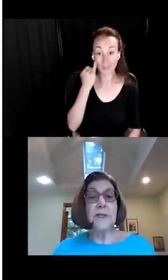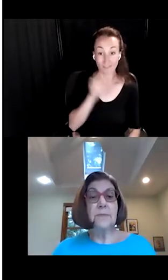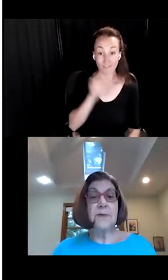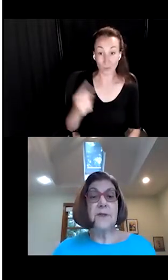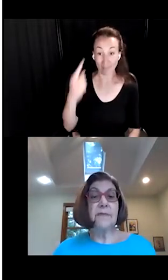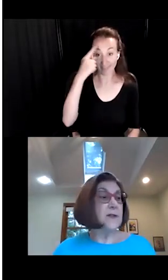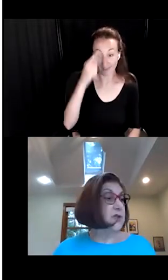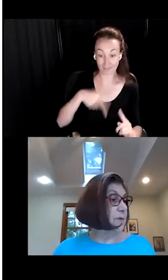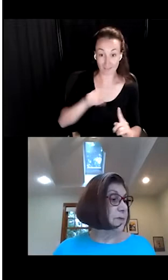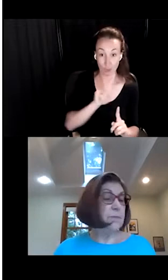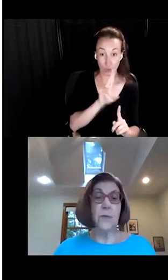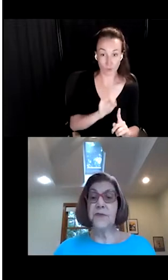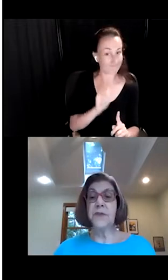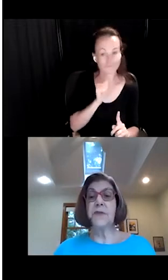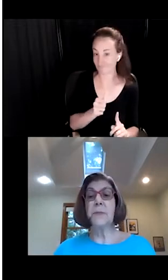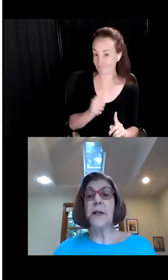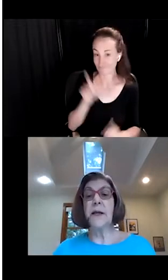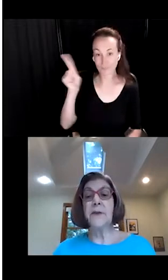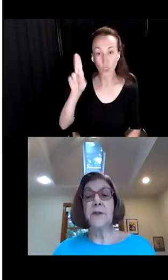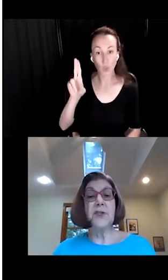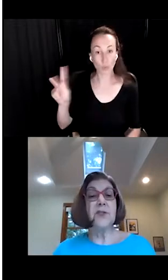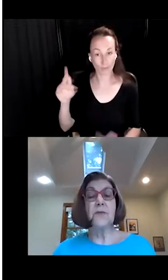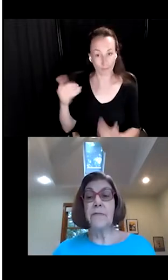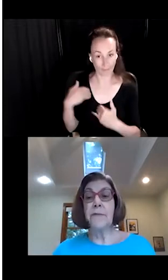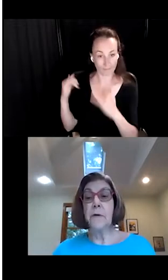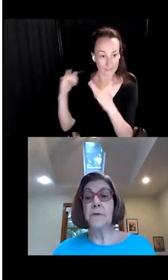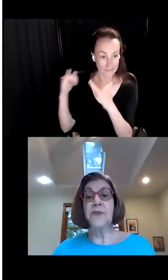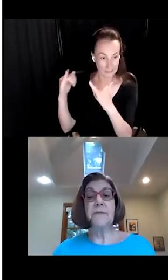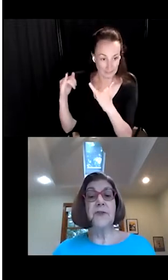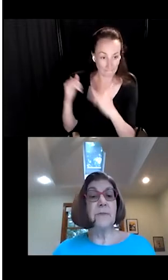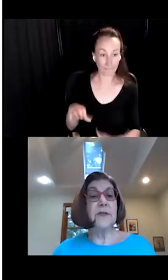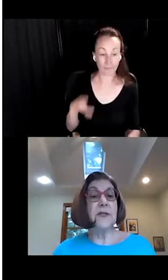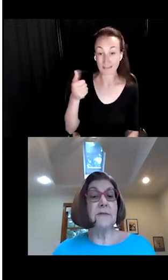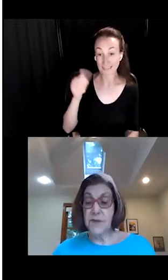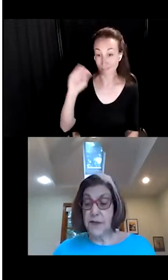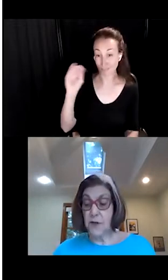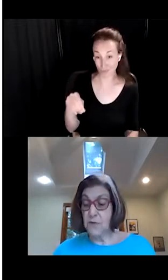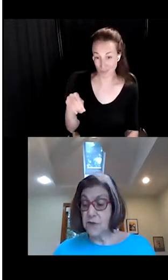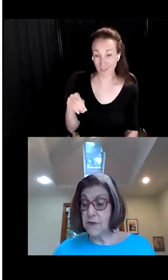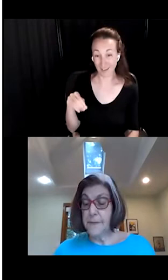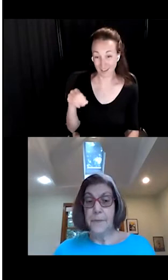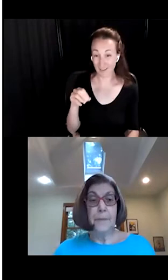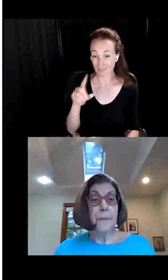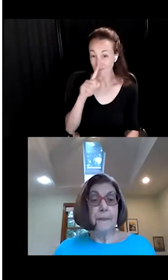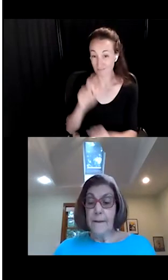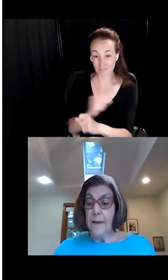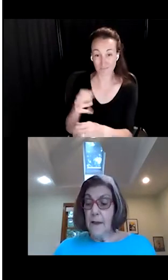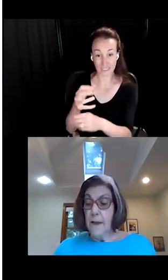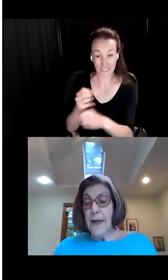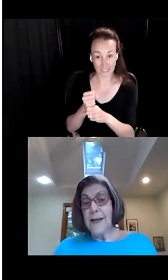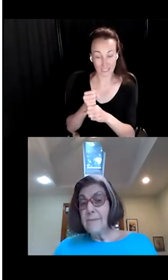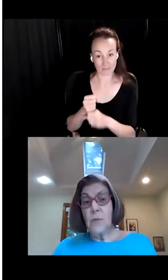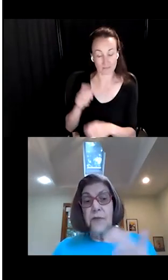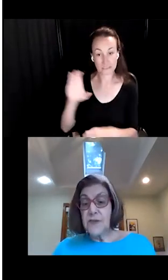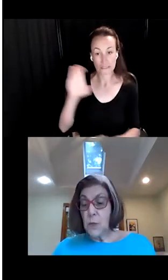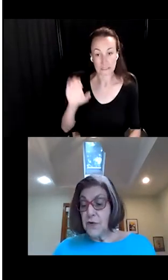only 10% of eligible people with serious mental health conditions receive CBT for psychosis.